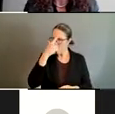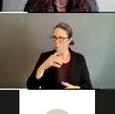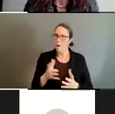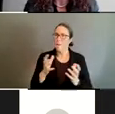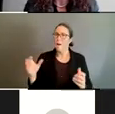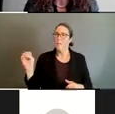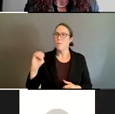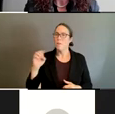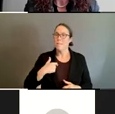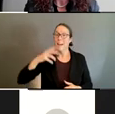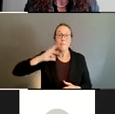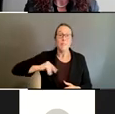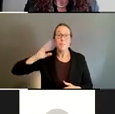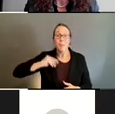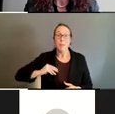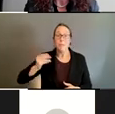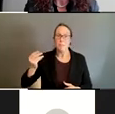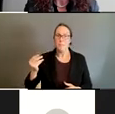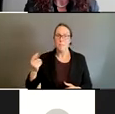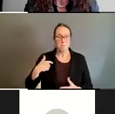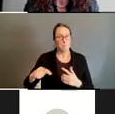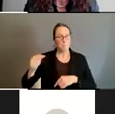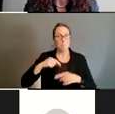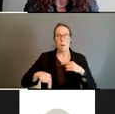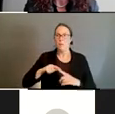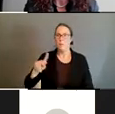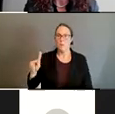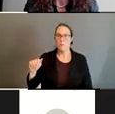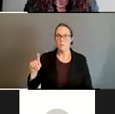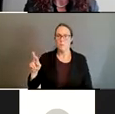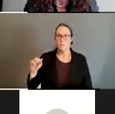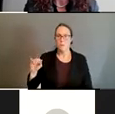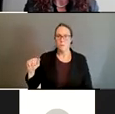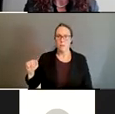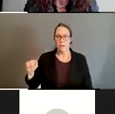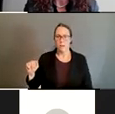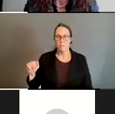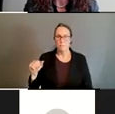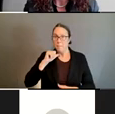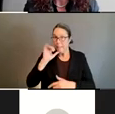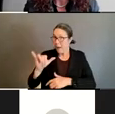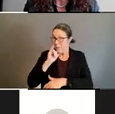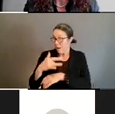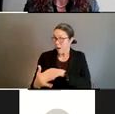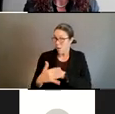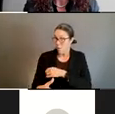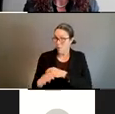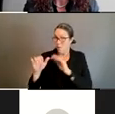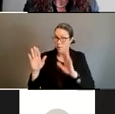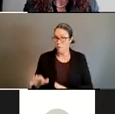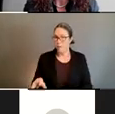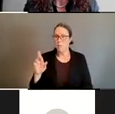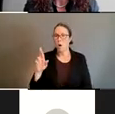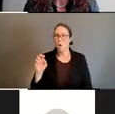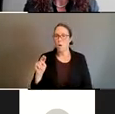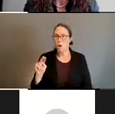emergencies I've experienced all the way back to Katrina, that was not available. So that's great. Ron Lucy does